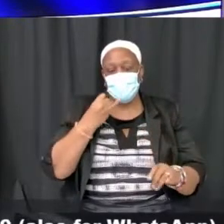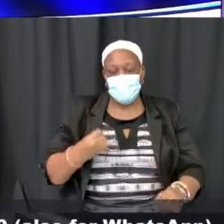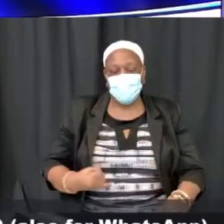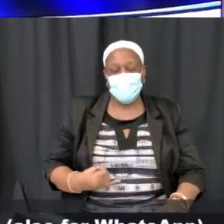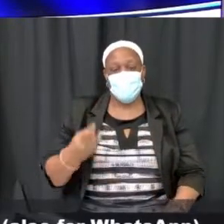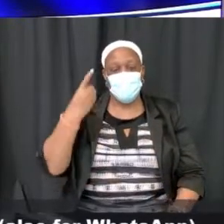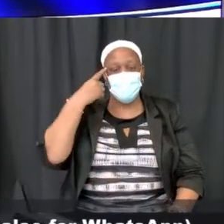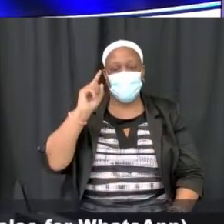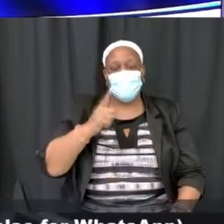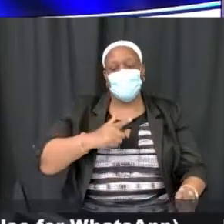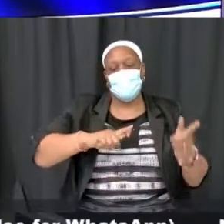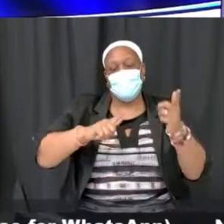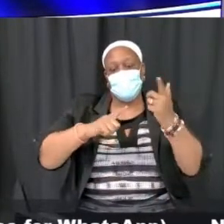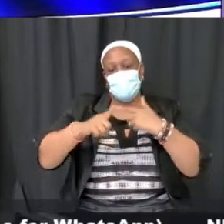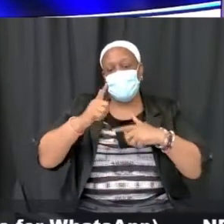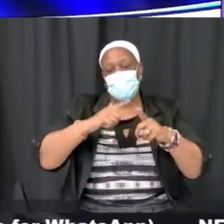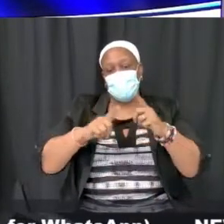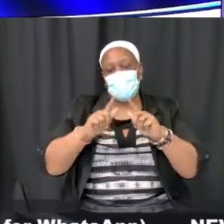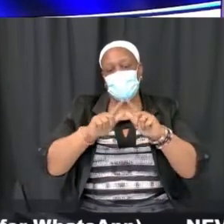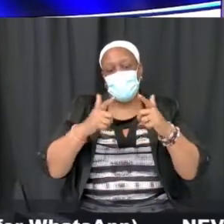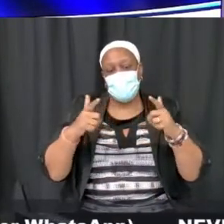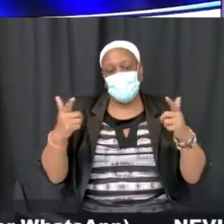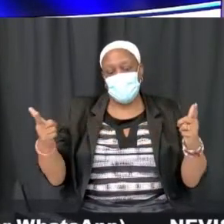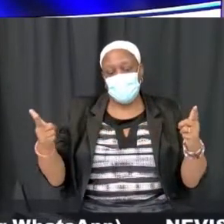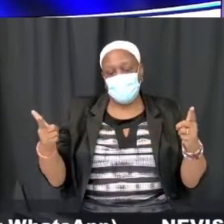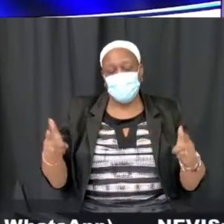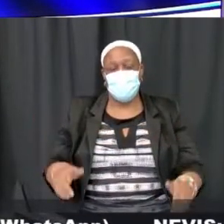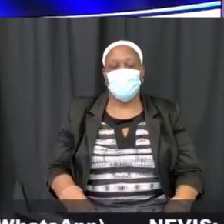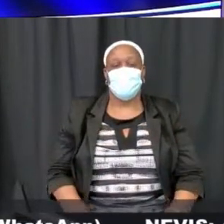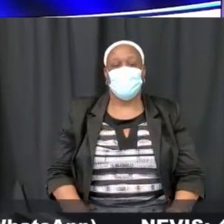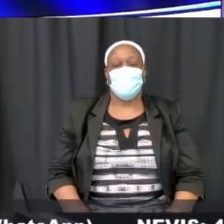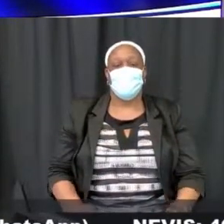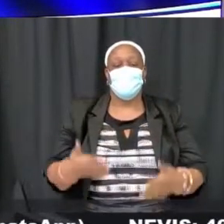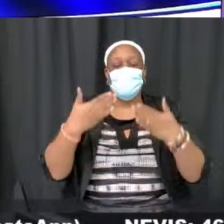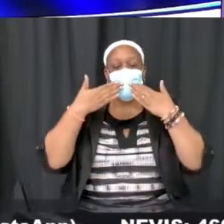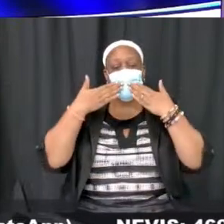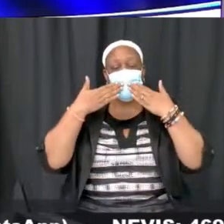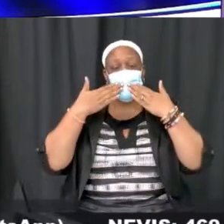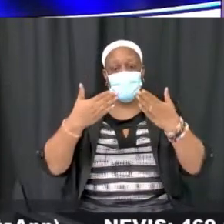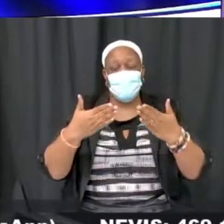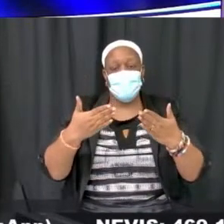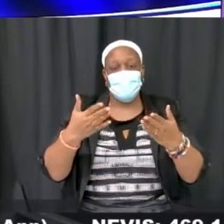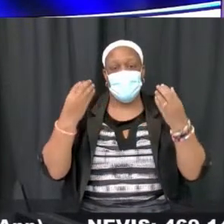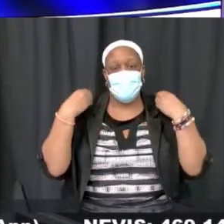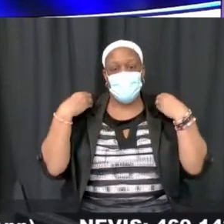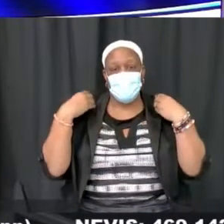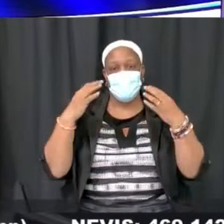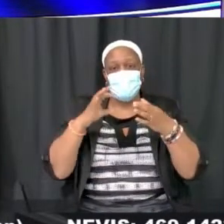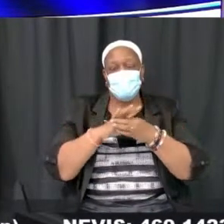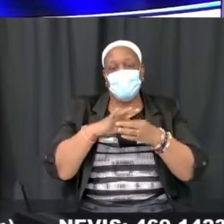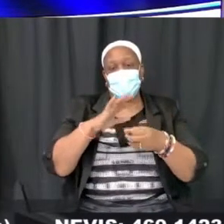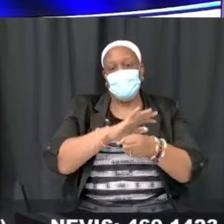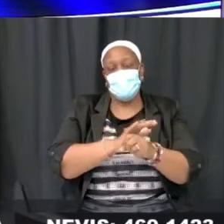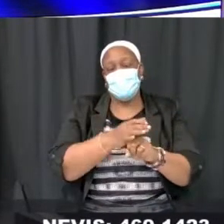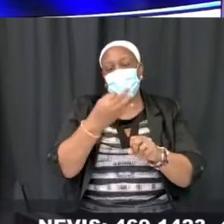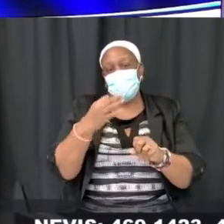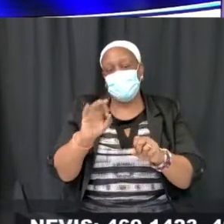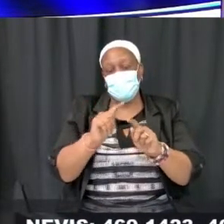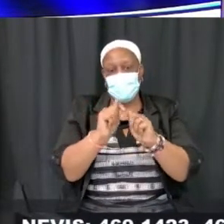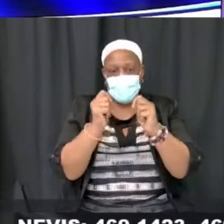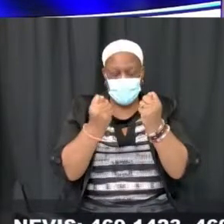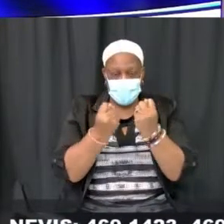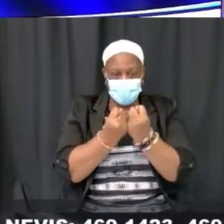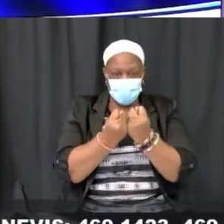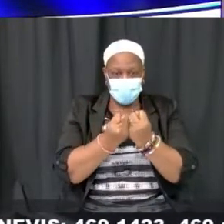of sign language. We thank Mr. Abdias Samuel, Chair of the National COVID-19